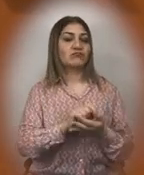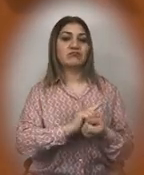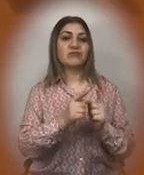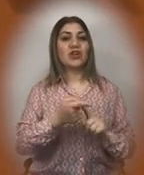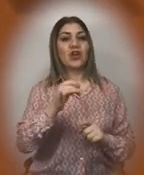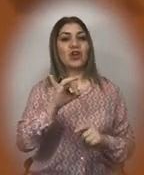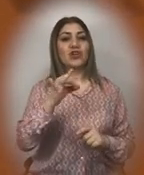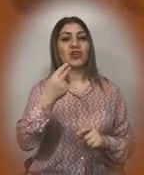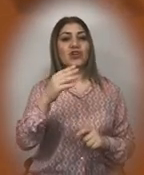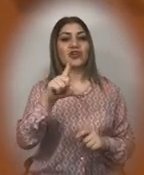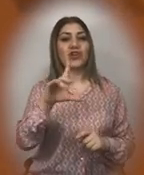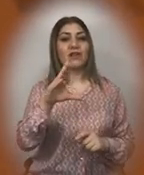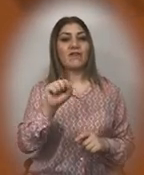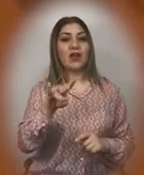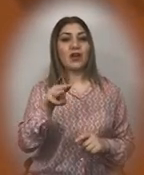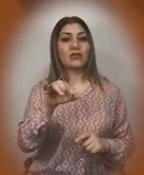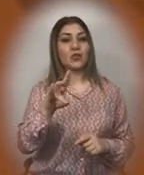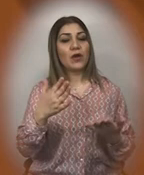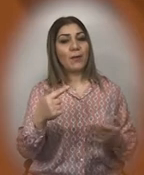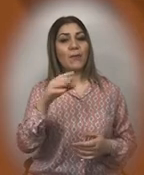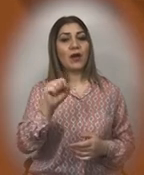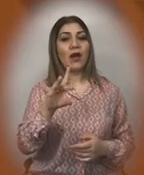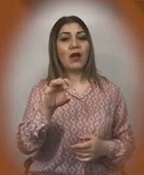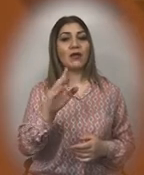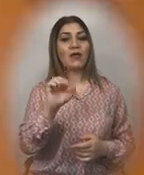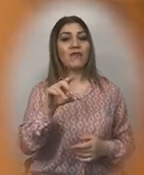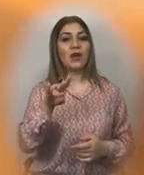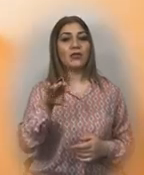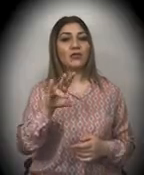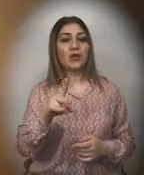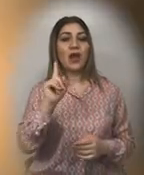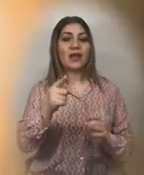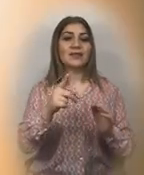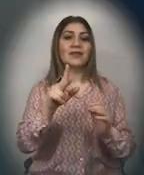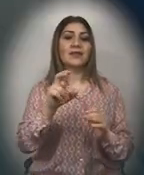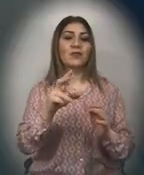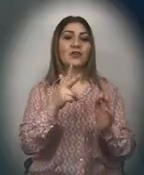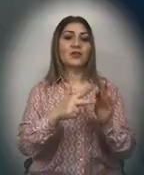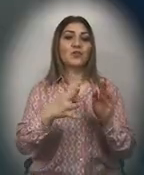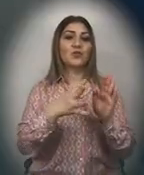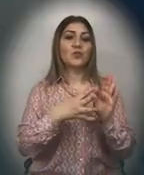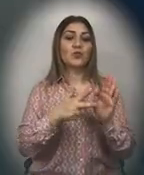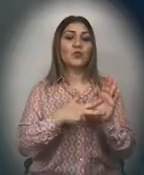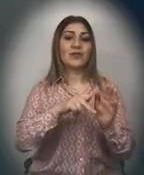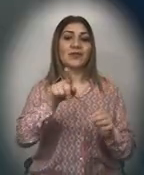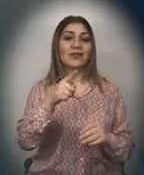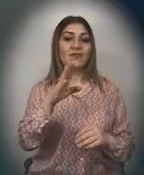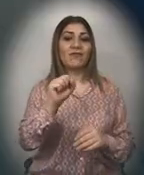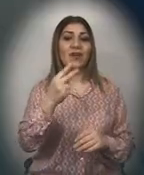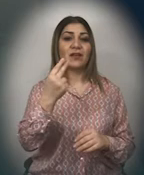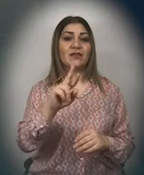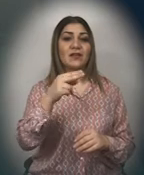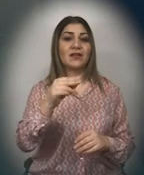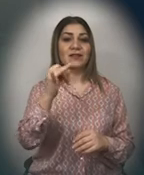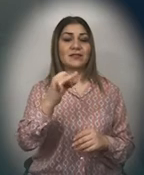one is the orbelian caravan series built by cesar or bellian in 1332 in the vardenats